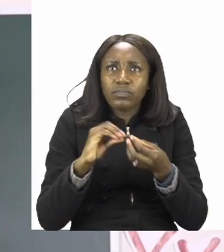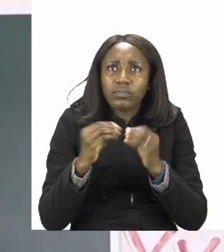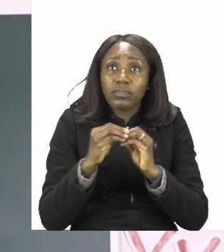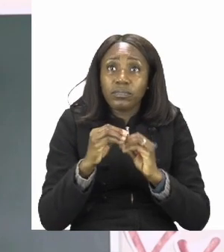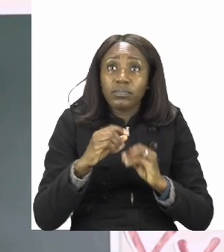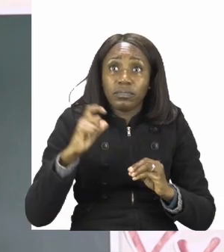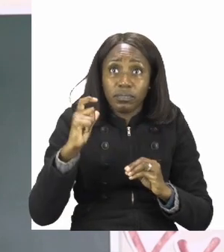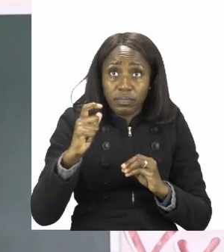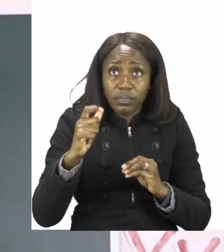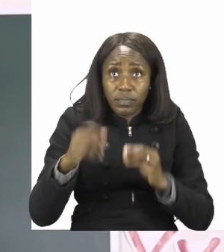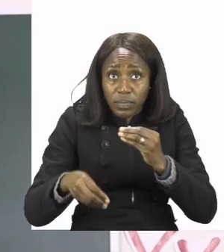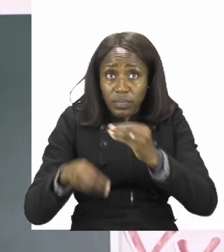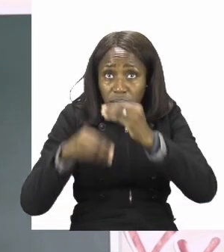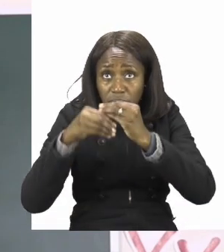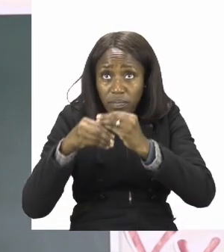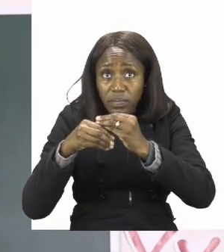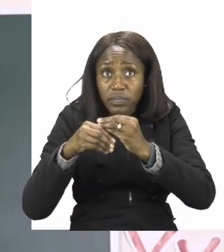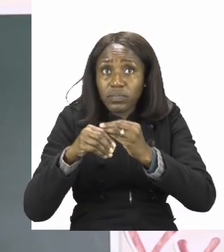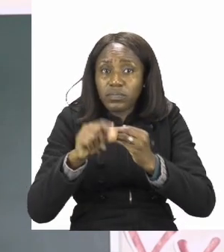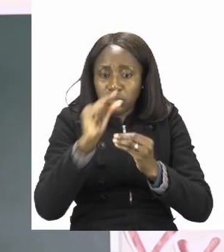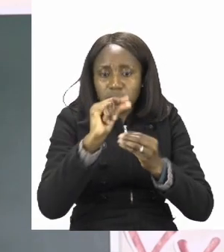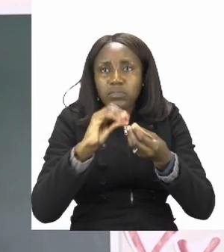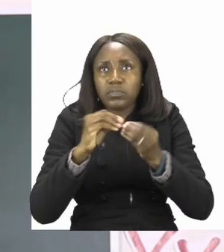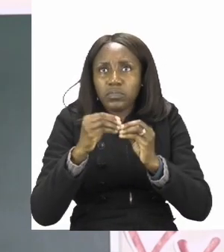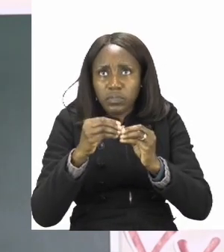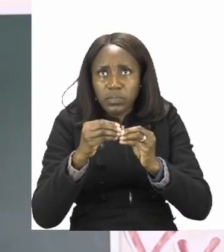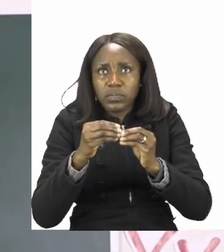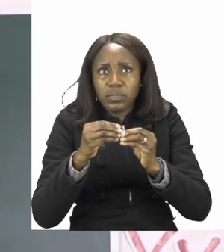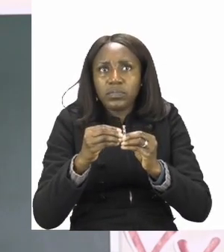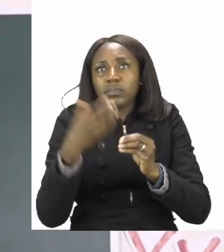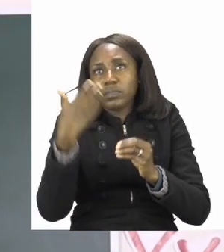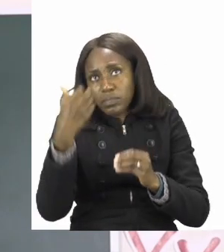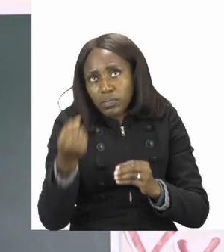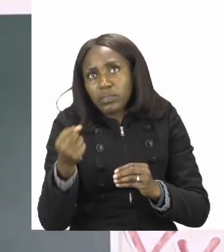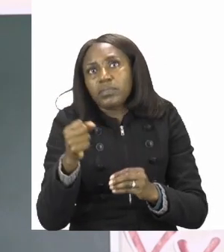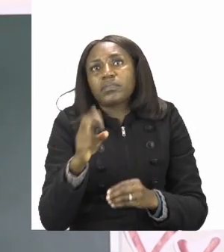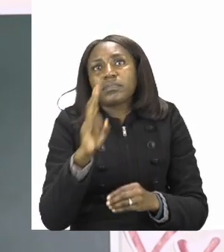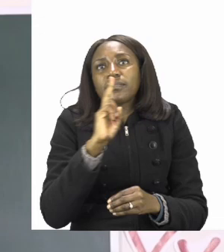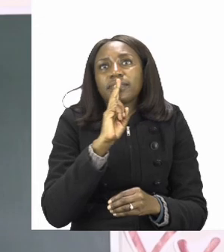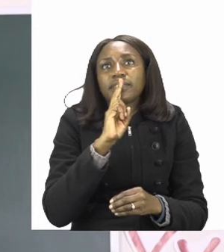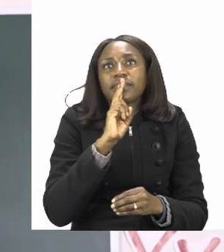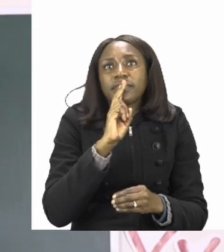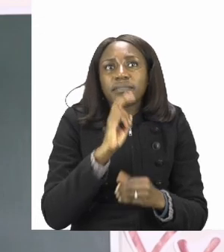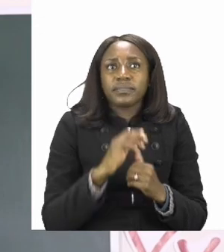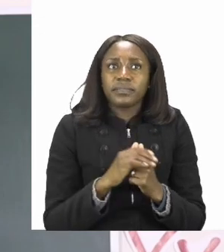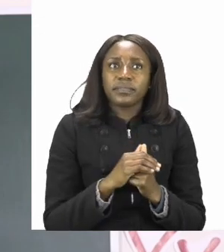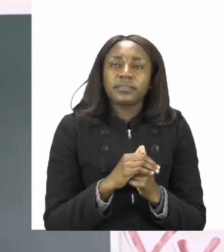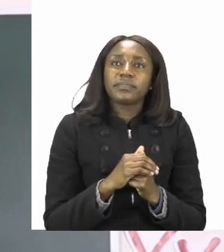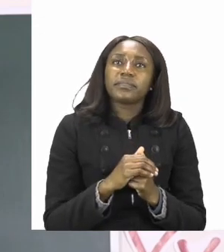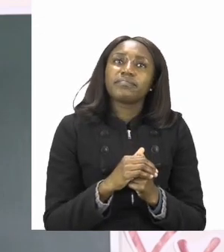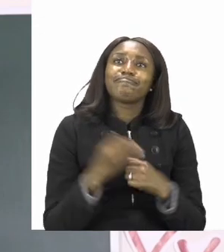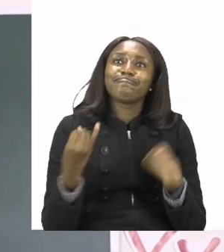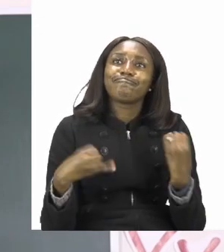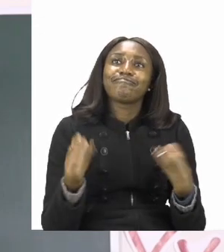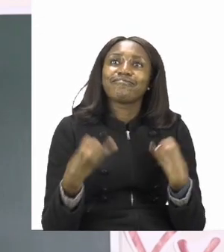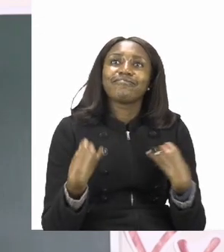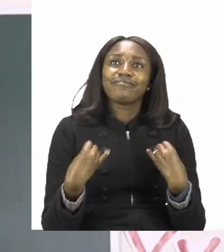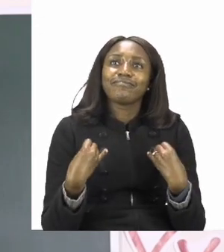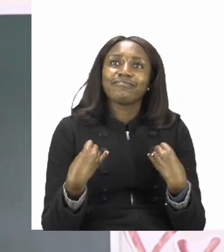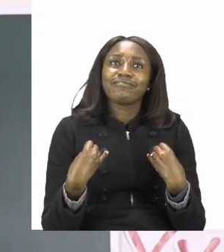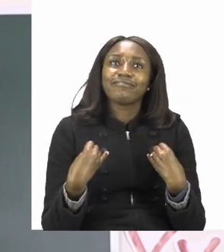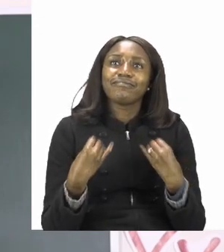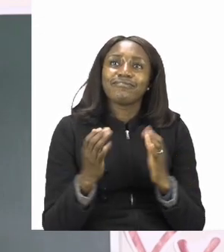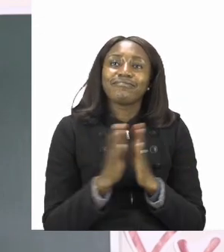the many times of the small number to get our answer. Have fun, take